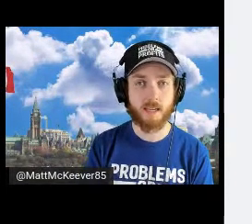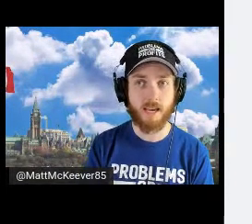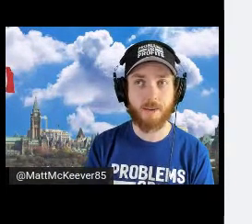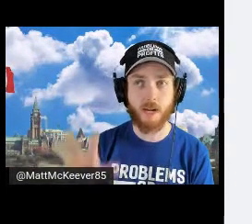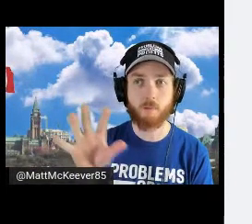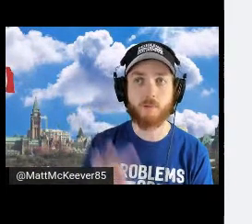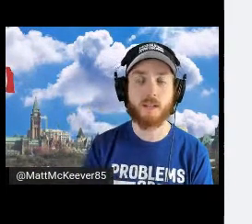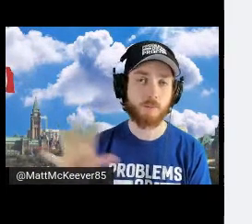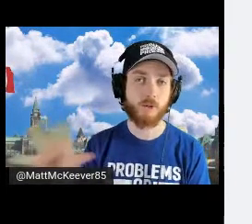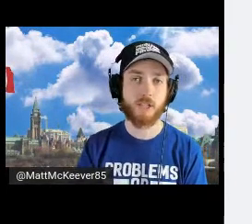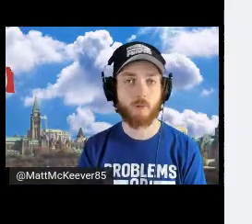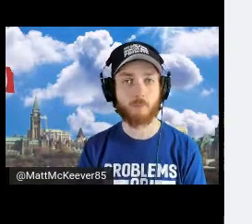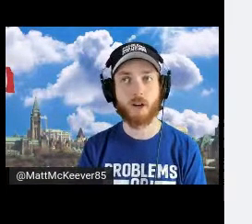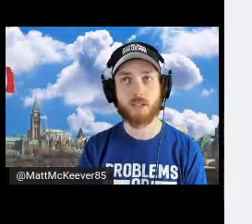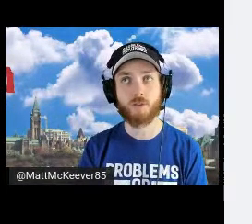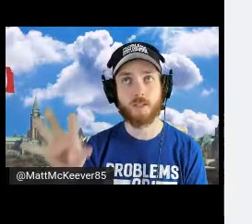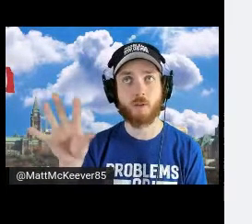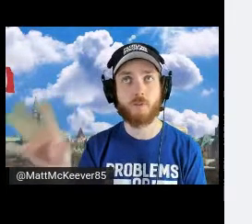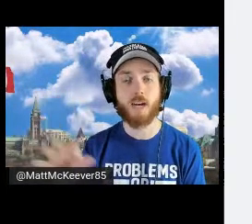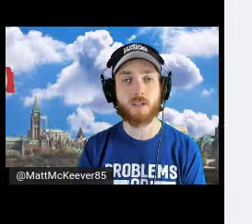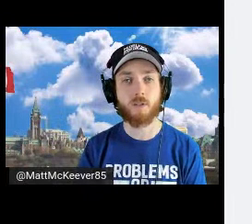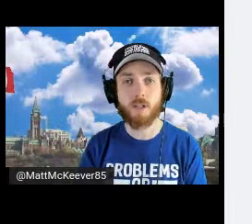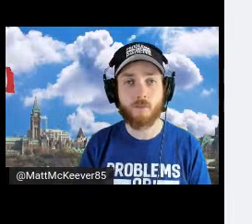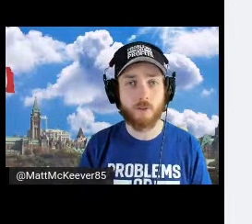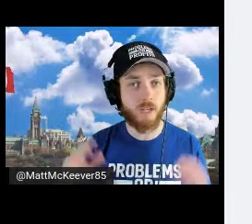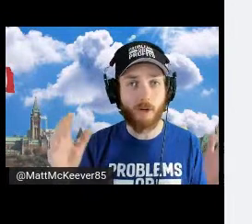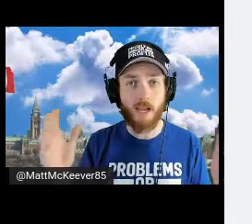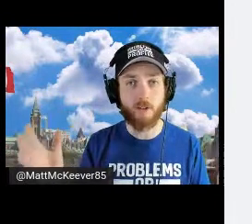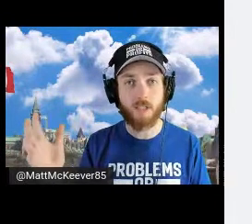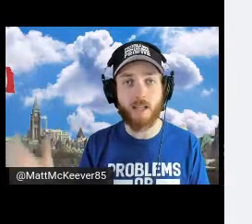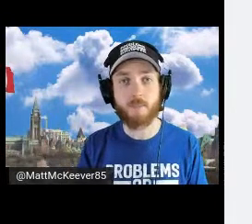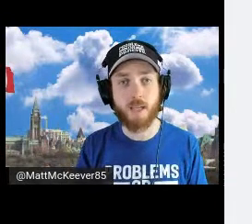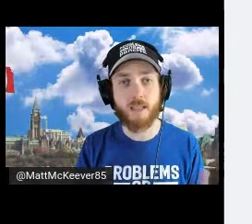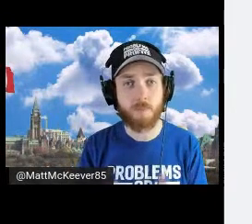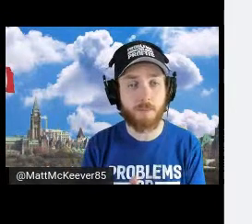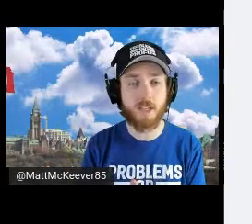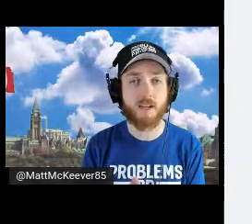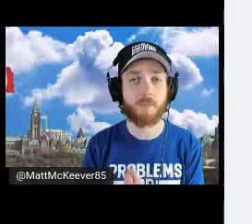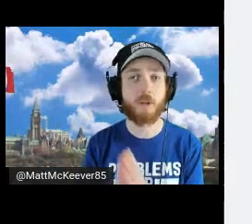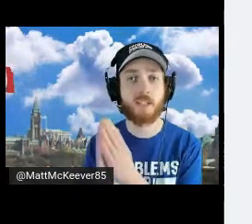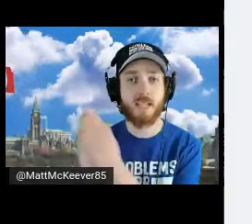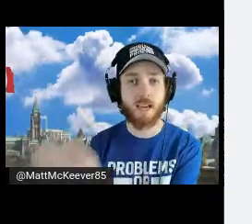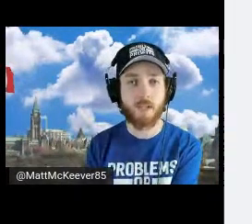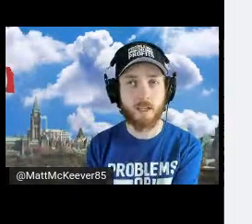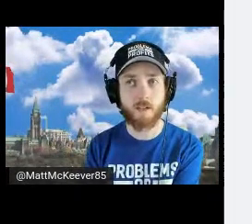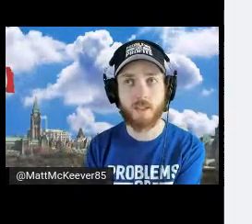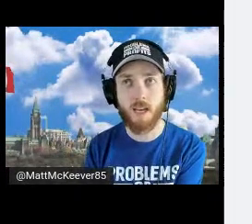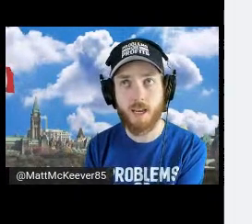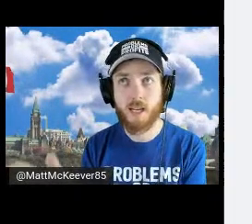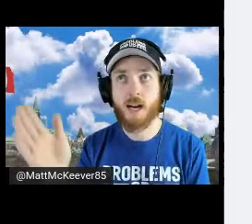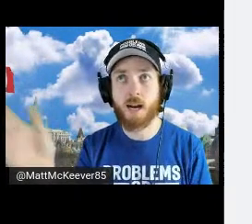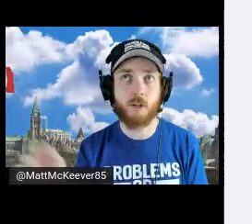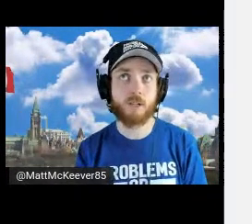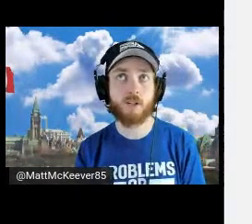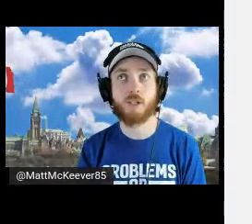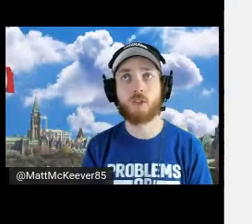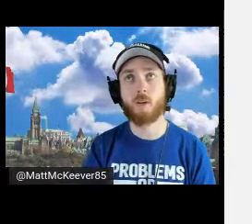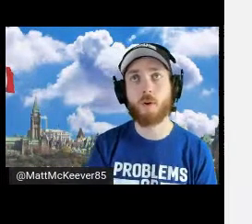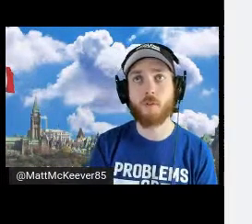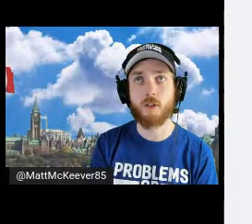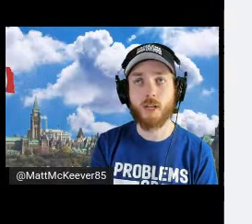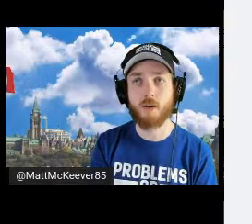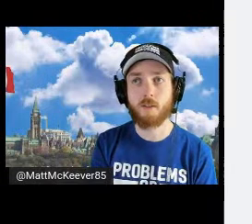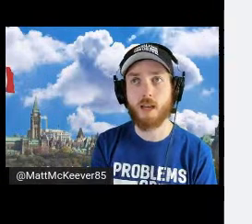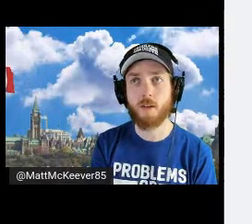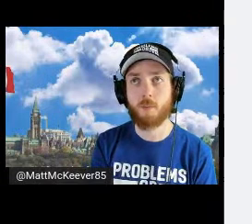and things like that. But I really appreciate what Mark's doing. So if you guys are looking for someone else like me that's maybe talking about this every single day, I want to encourage you to jump